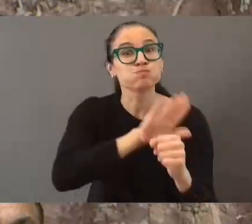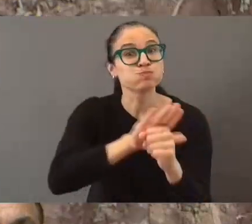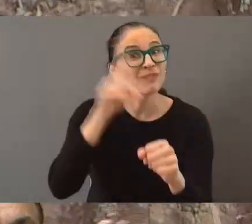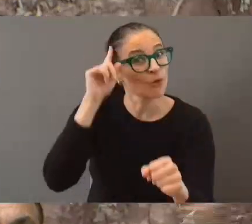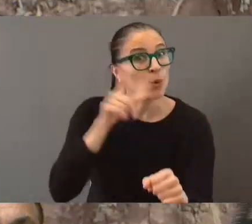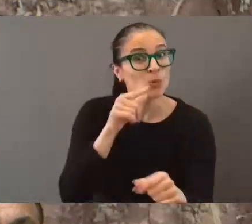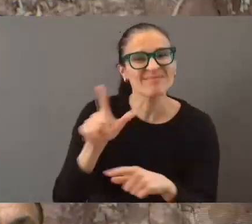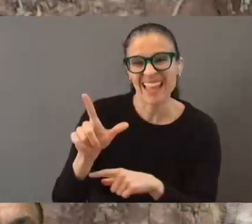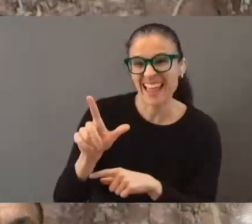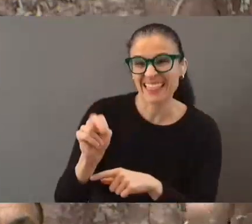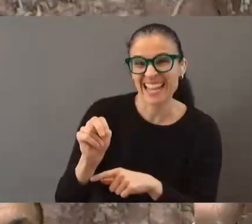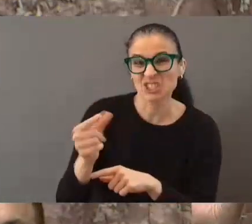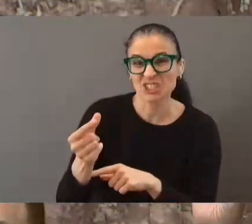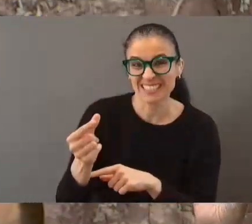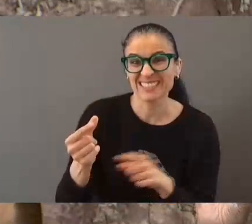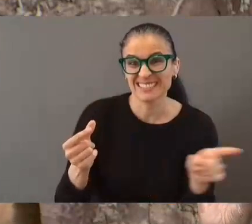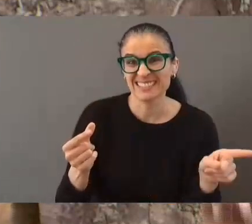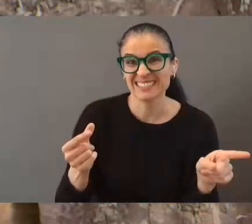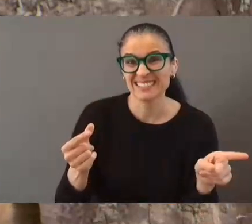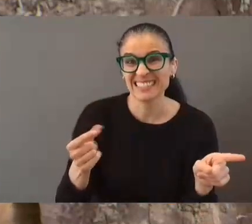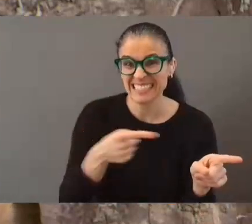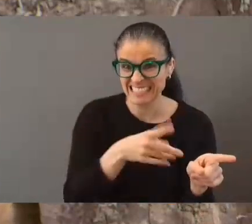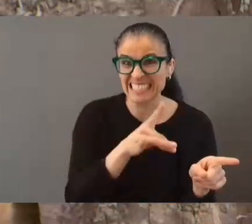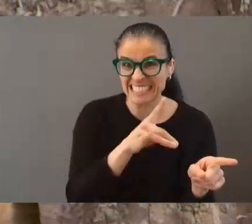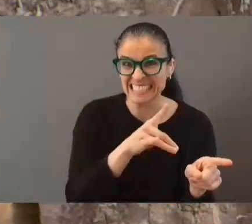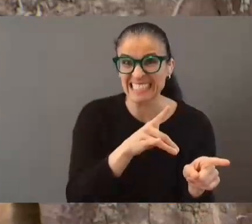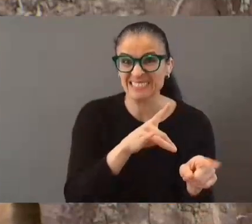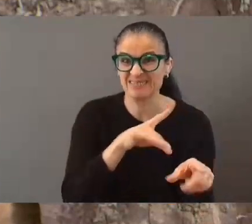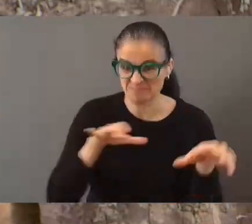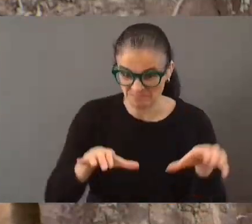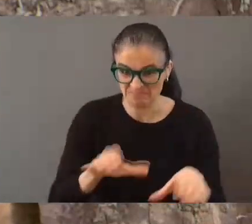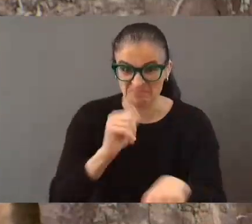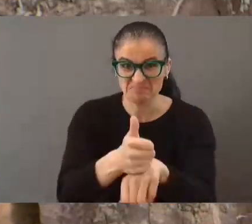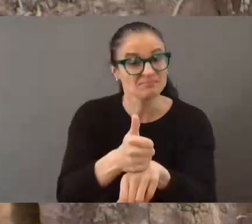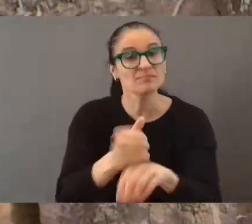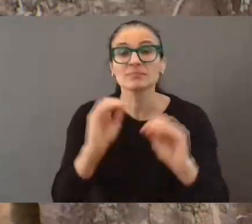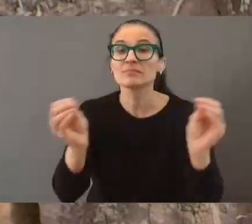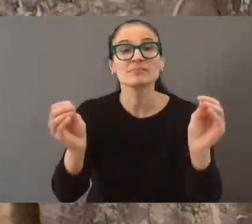LNG projects, a big zero, Honourable Speaker.